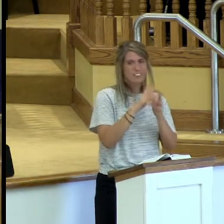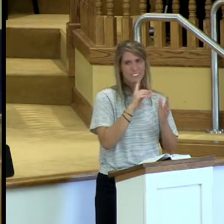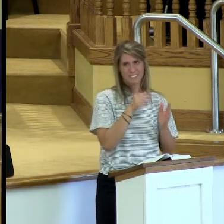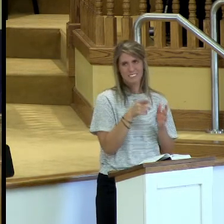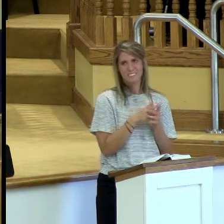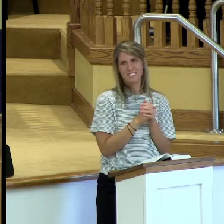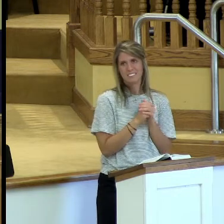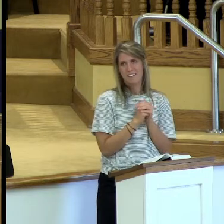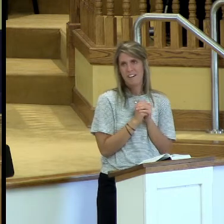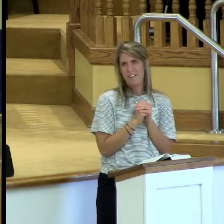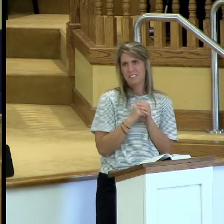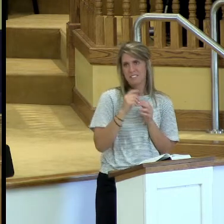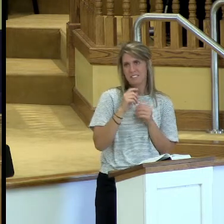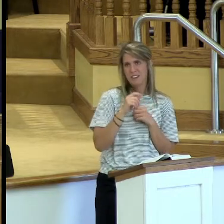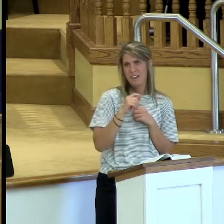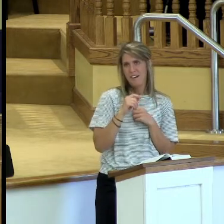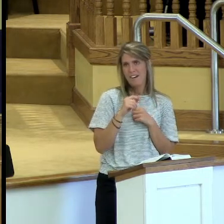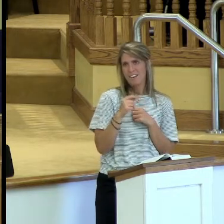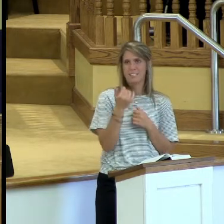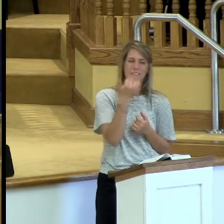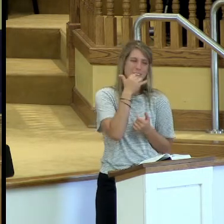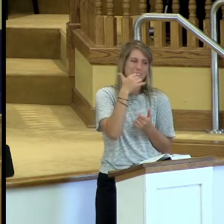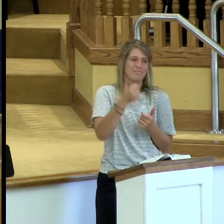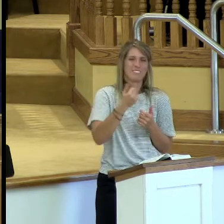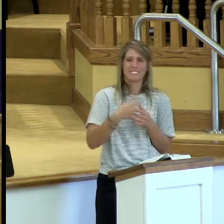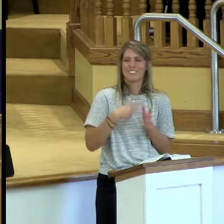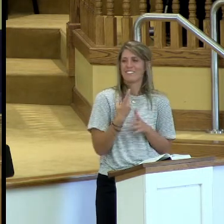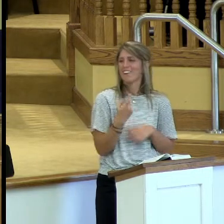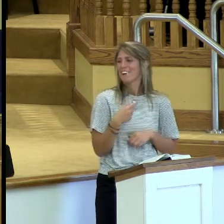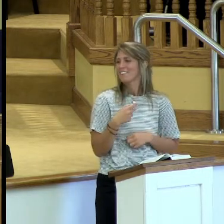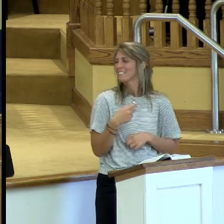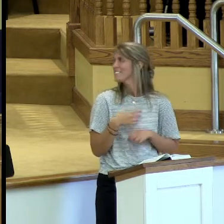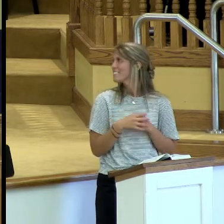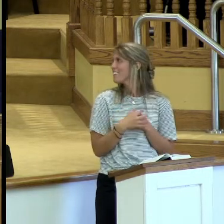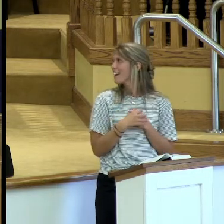Don't worry, we'll wait. Alamogordo, oh, come on.